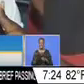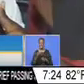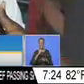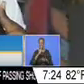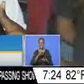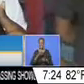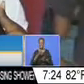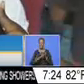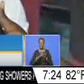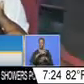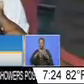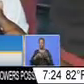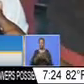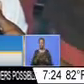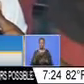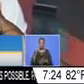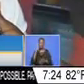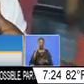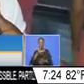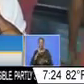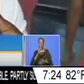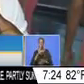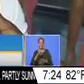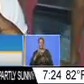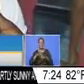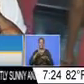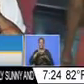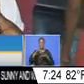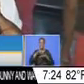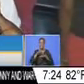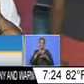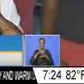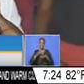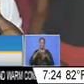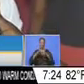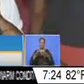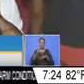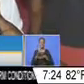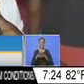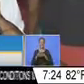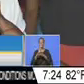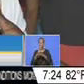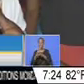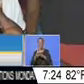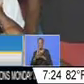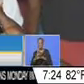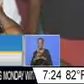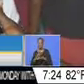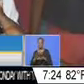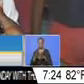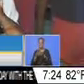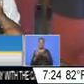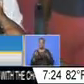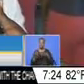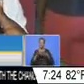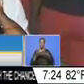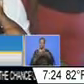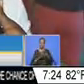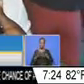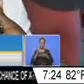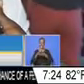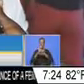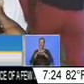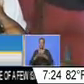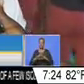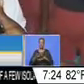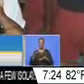here in Nassau. We always think of Nassau as being the hub, but we're making sure that Bimini has events, Freeport has events, Eleuther and Harbor Island, Long Island. So